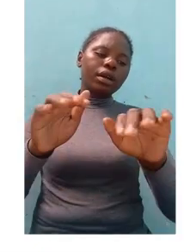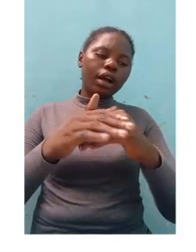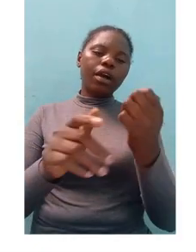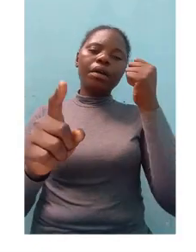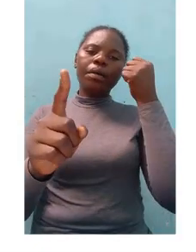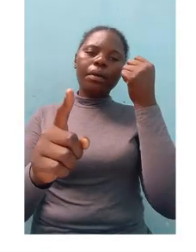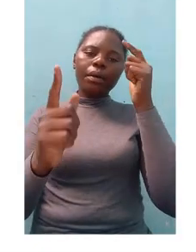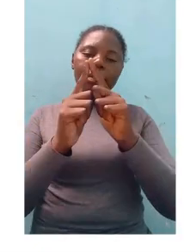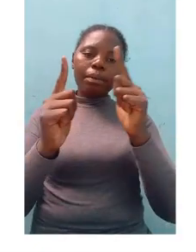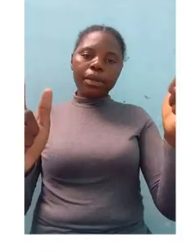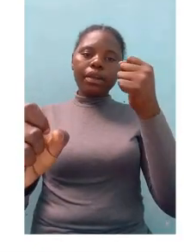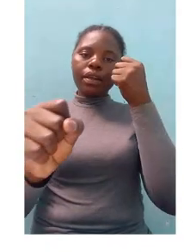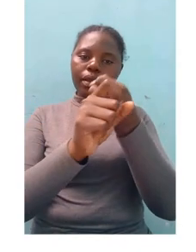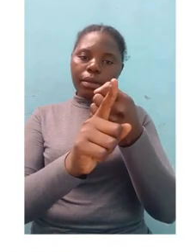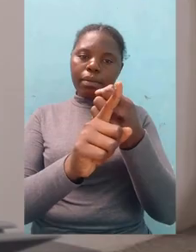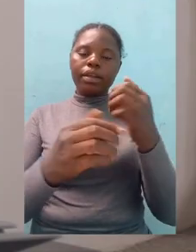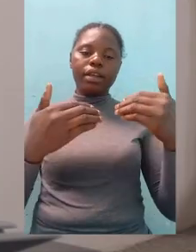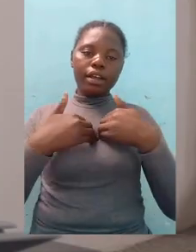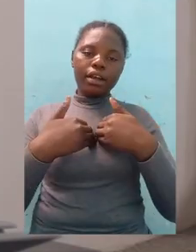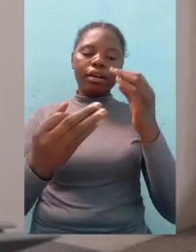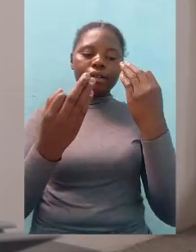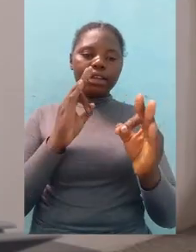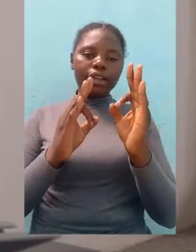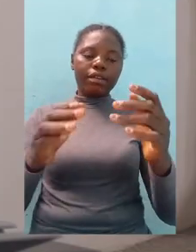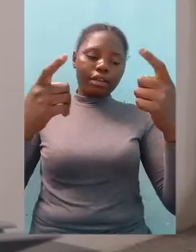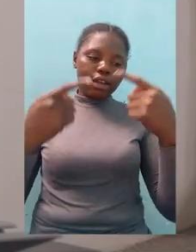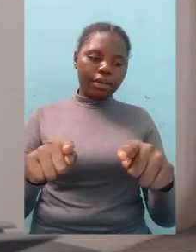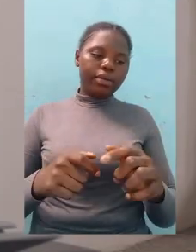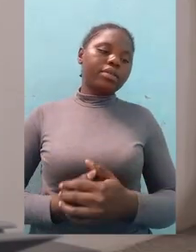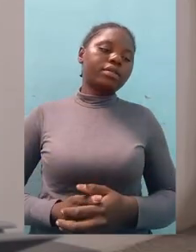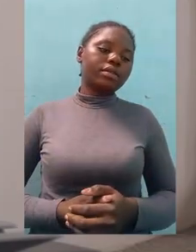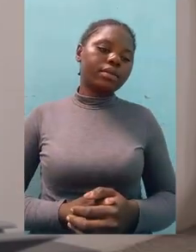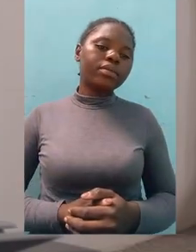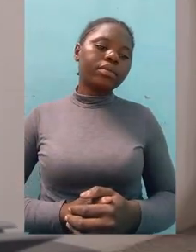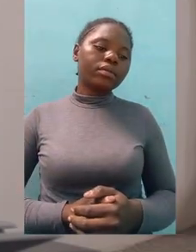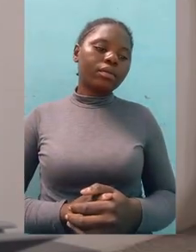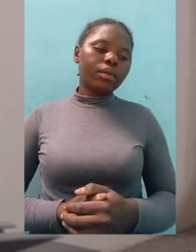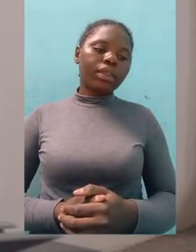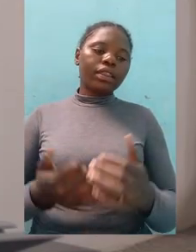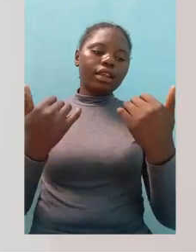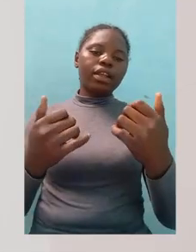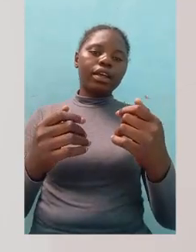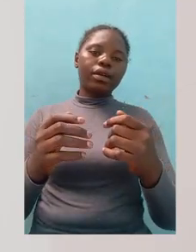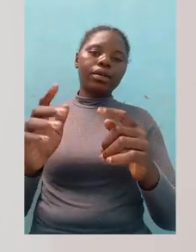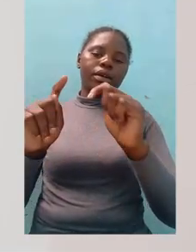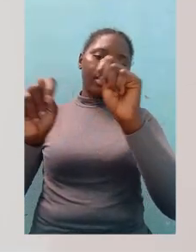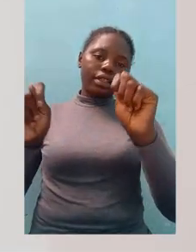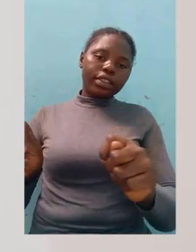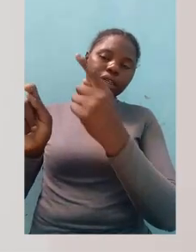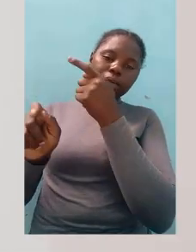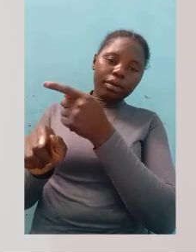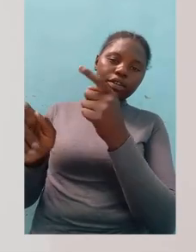big an impact it would have if it happens. So this is the basis of the table. So this